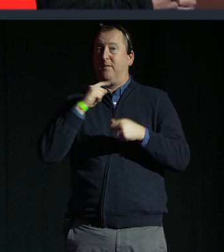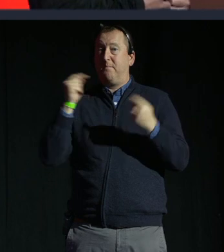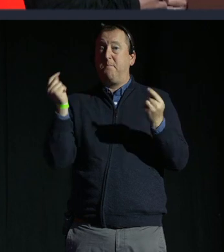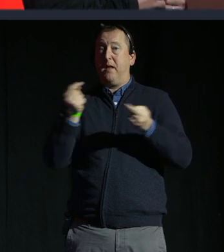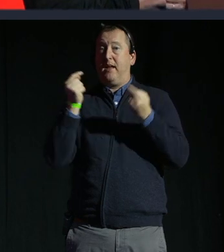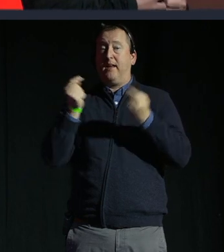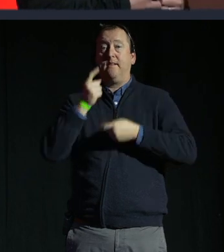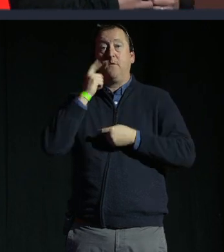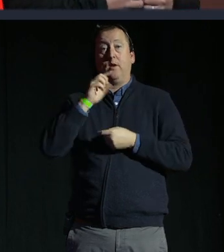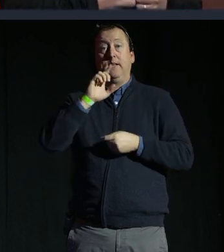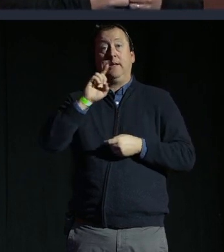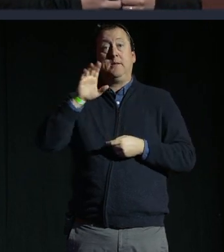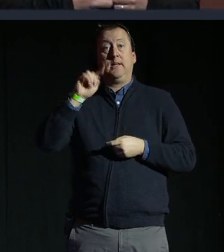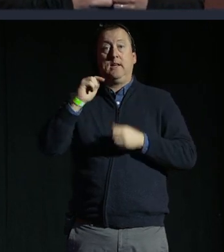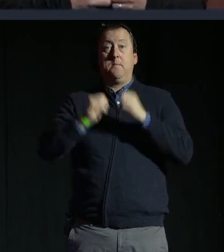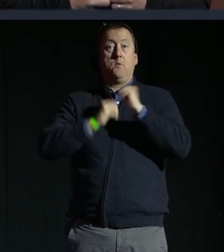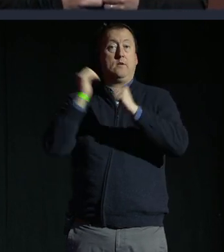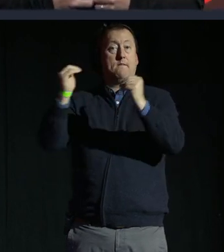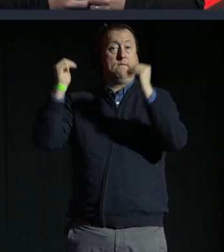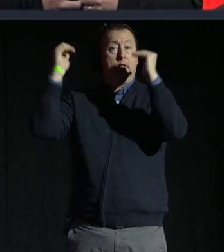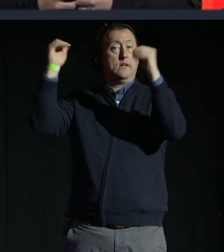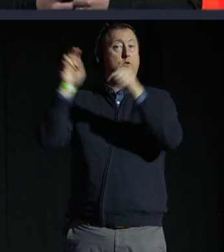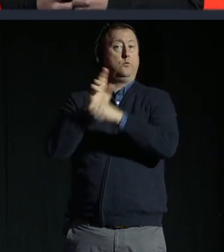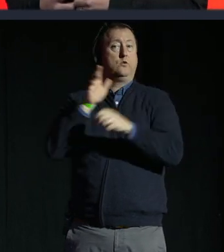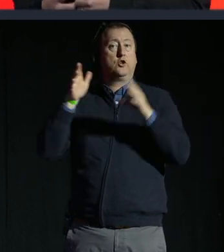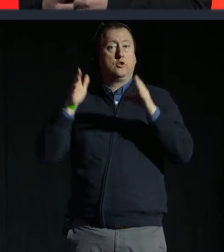DBT's most advanced users.